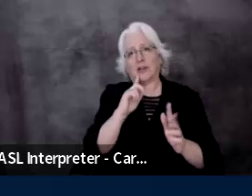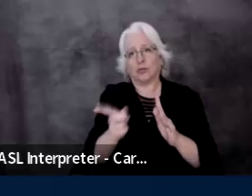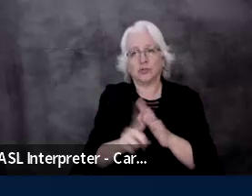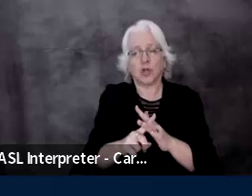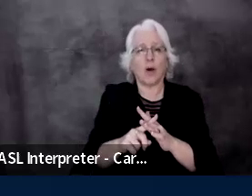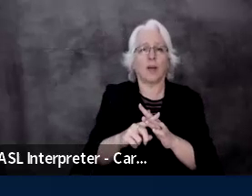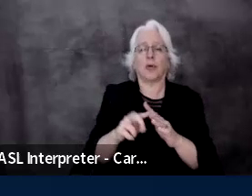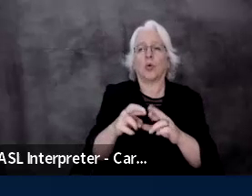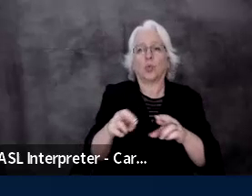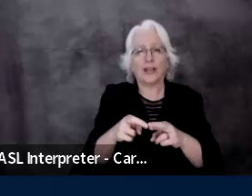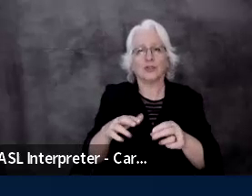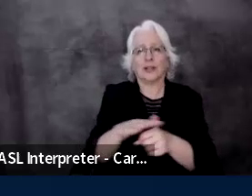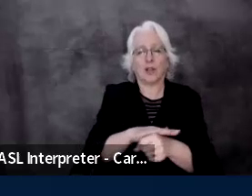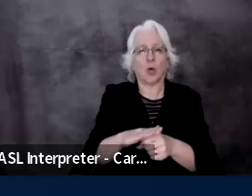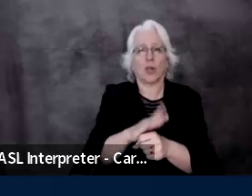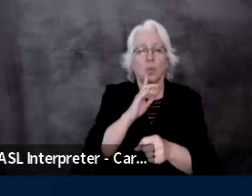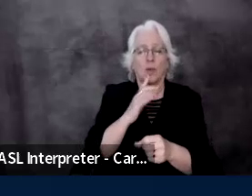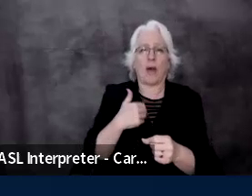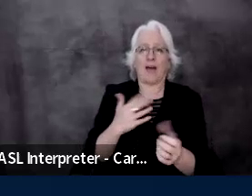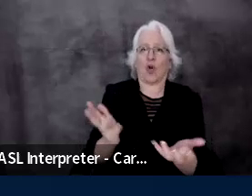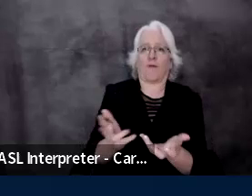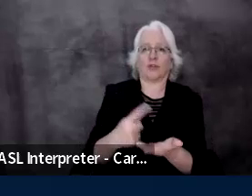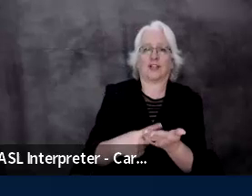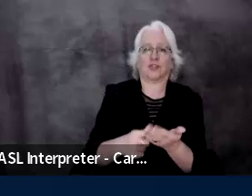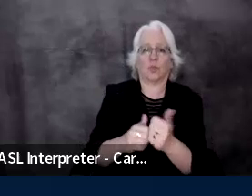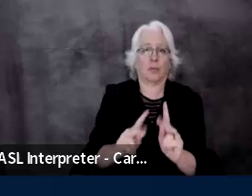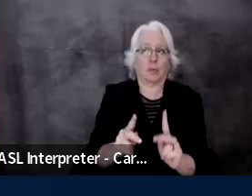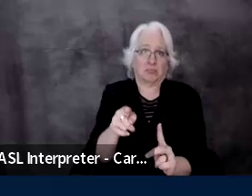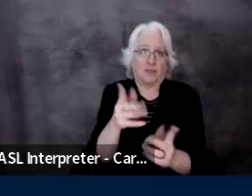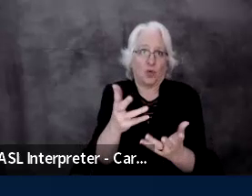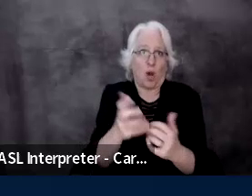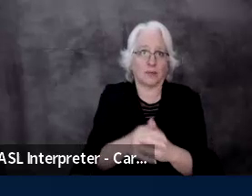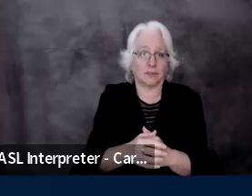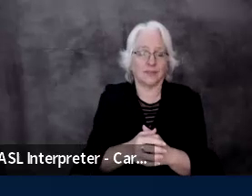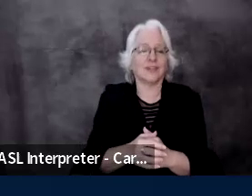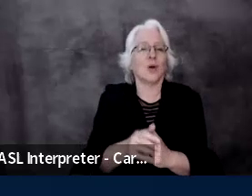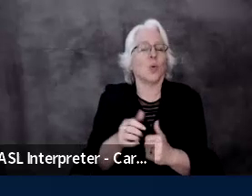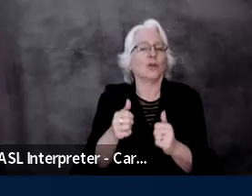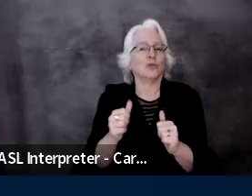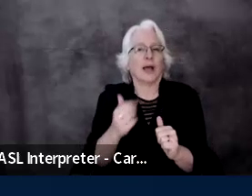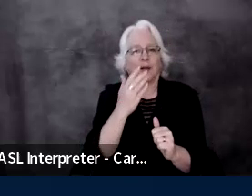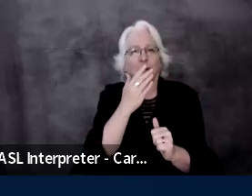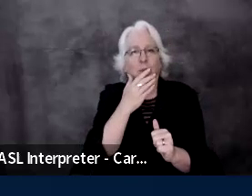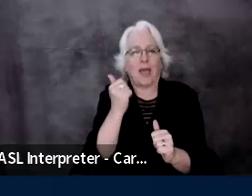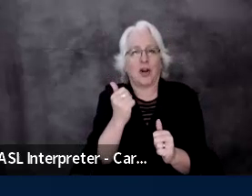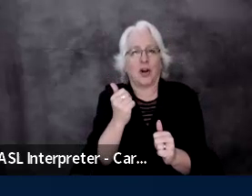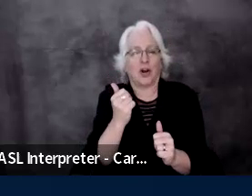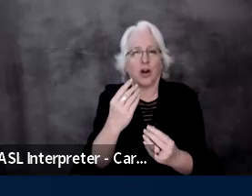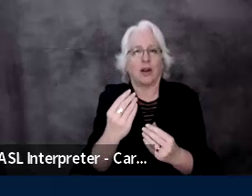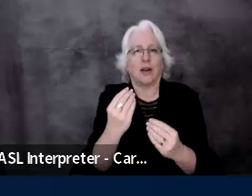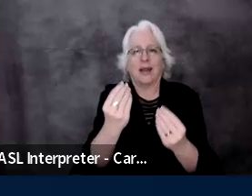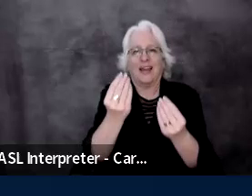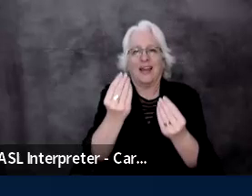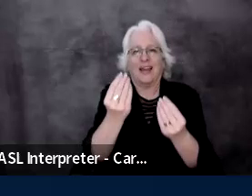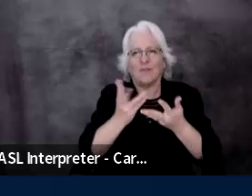to have conversations with folks if folks want. And so I think that's another way that we're trying to better inform our work, and not just at OCR,